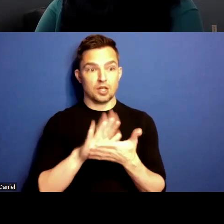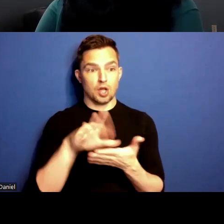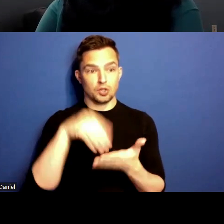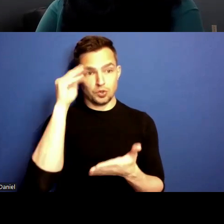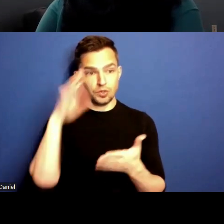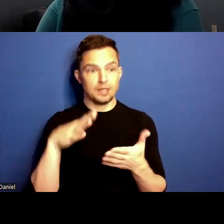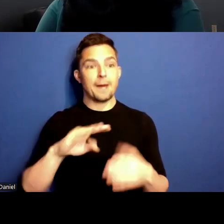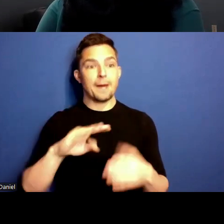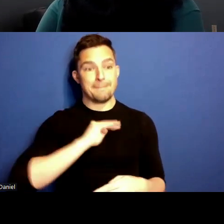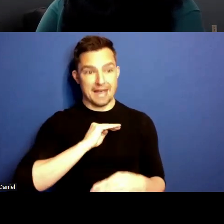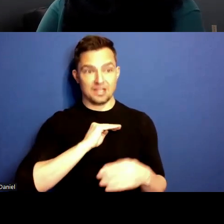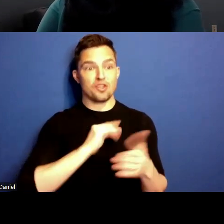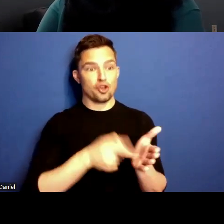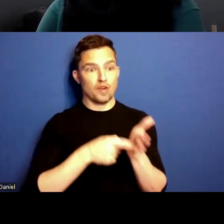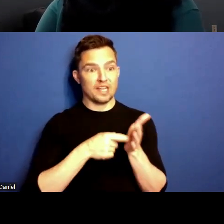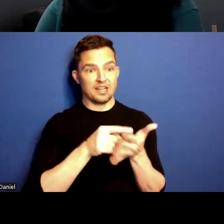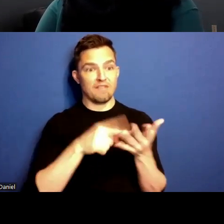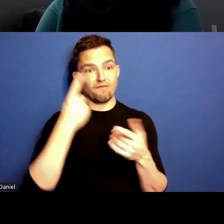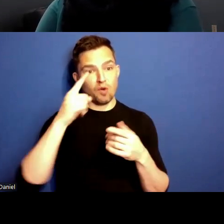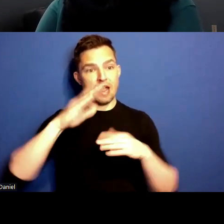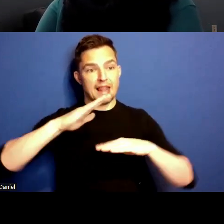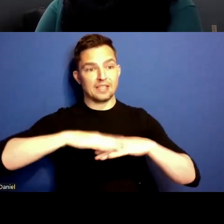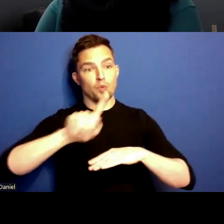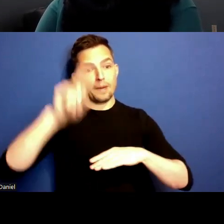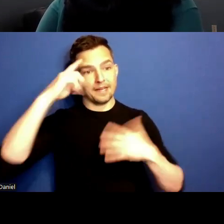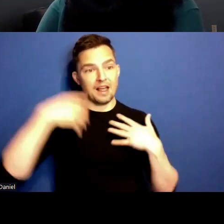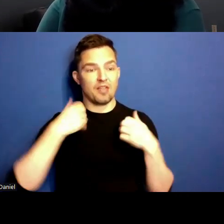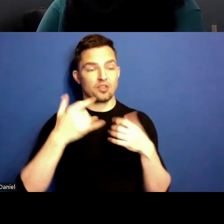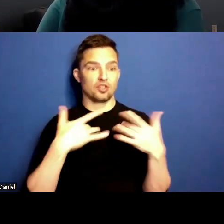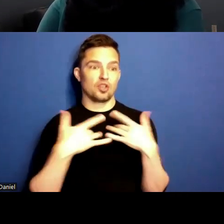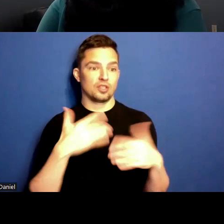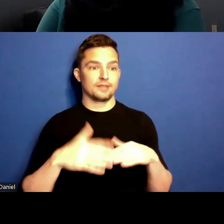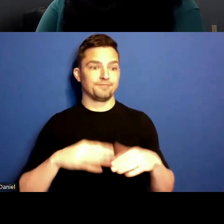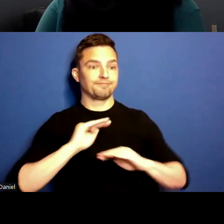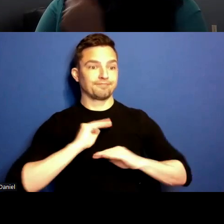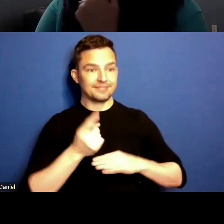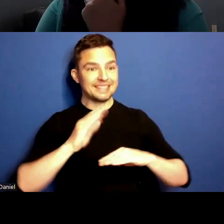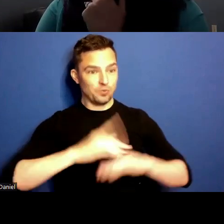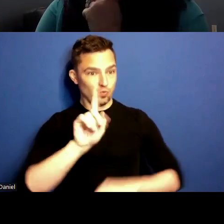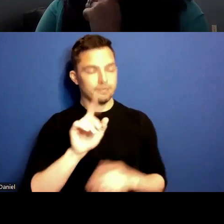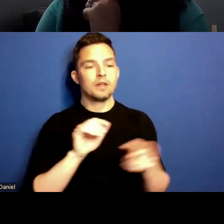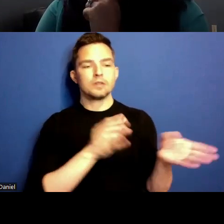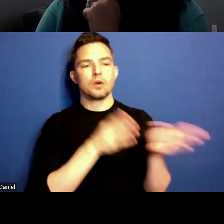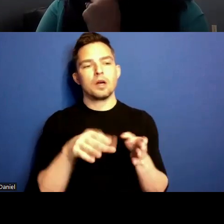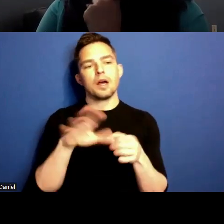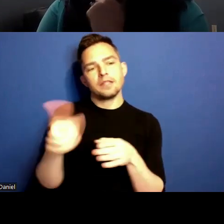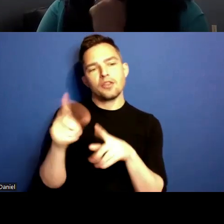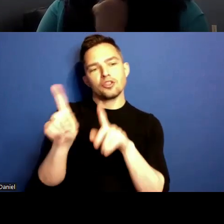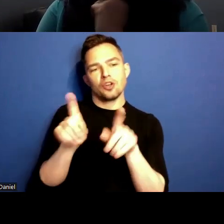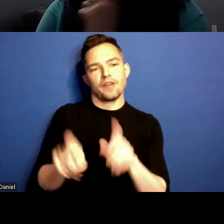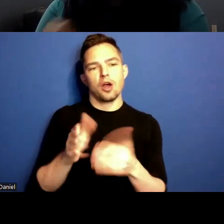the criteria for at least one mental health concern. There was another national survey where